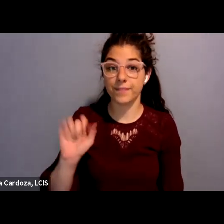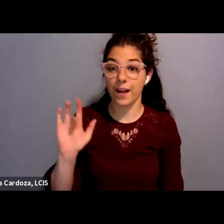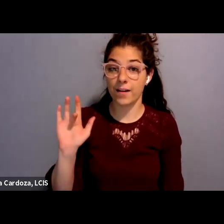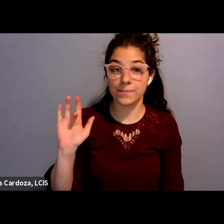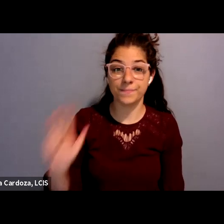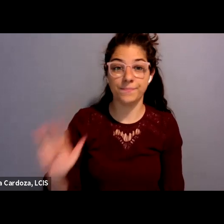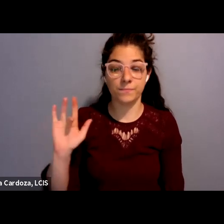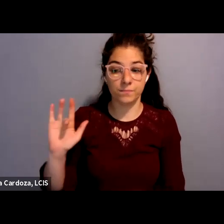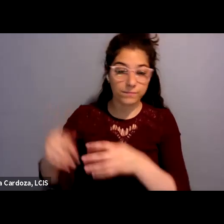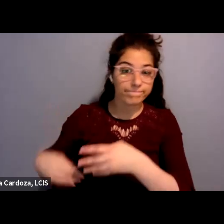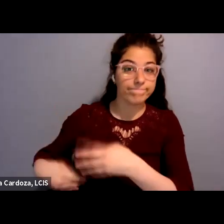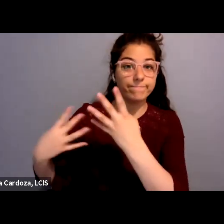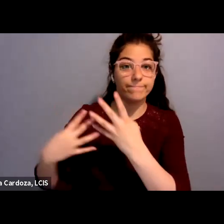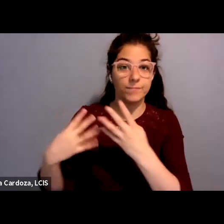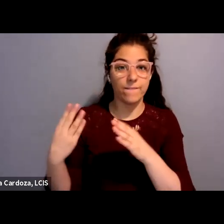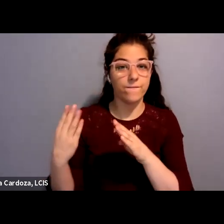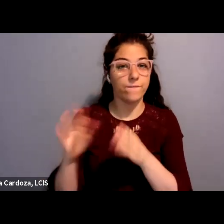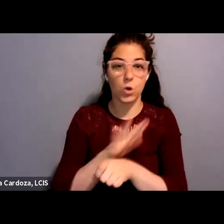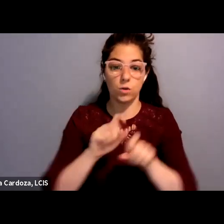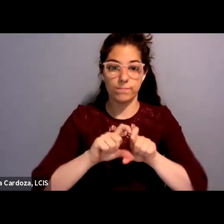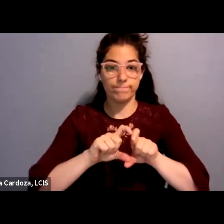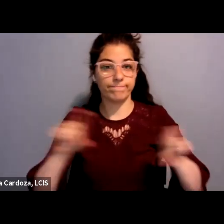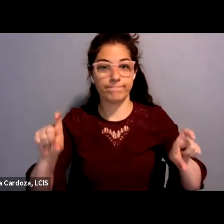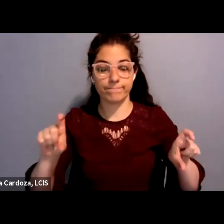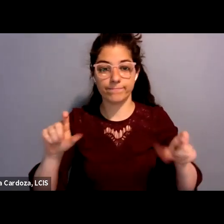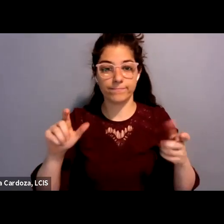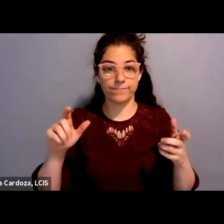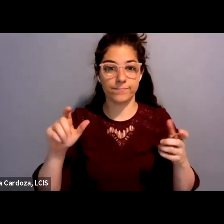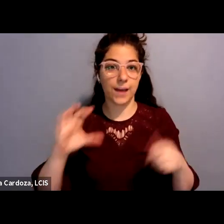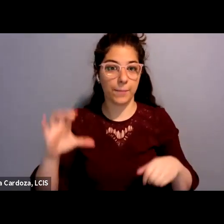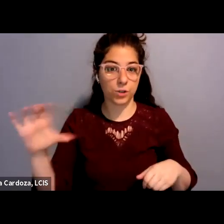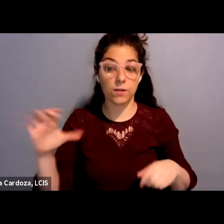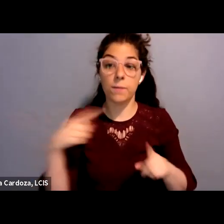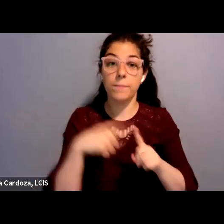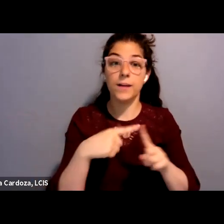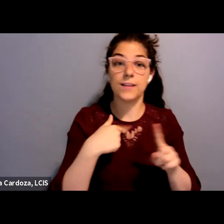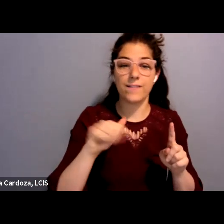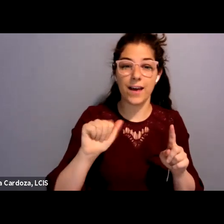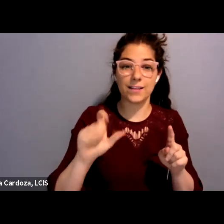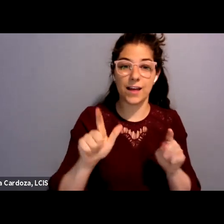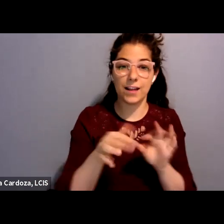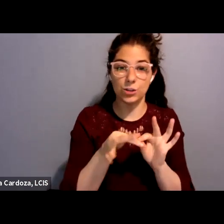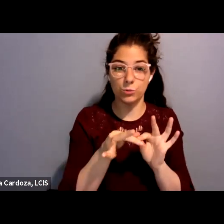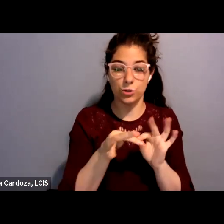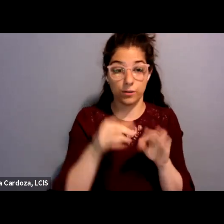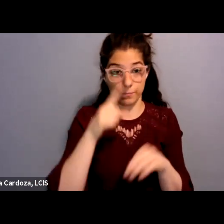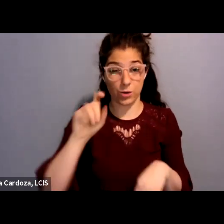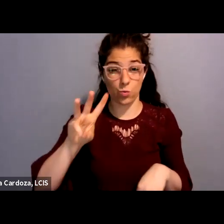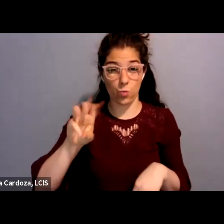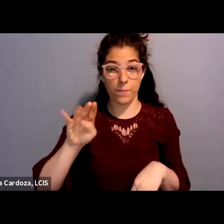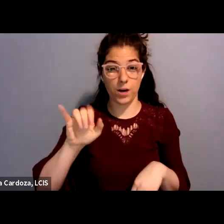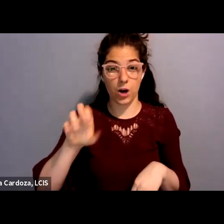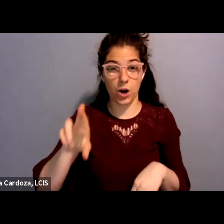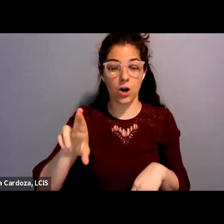transcript of the captions. We also have American Sign Language interpretation. Because we are in a webinar, we have taken